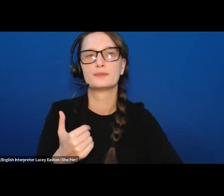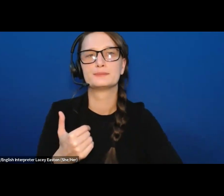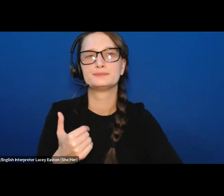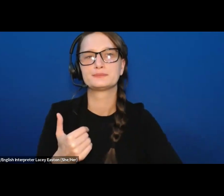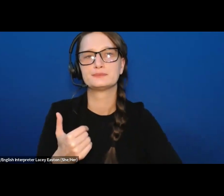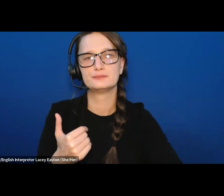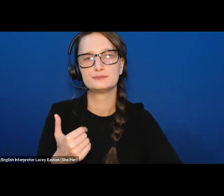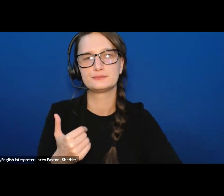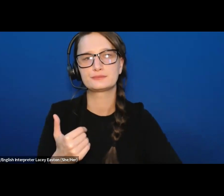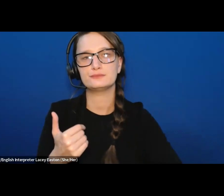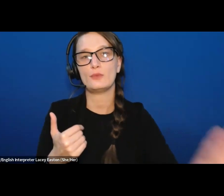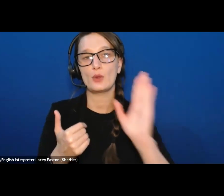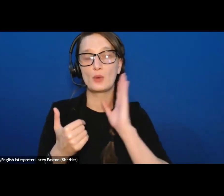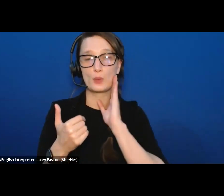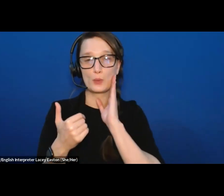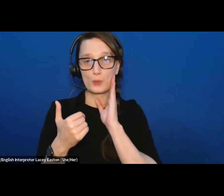to talk about